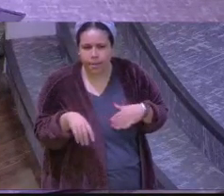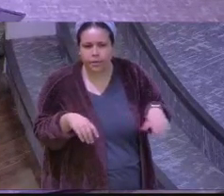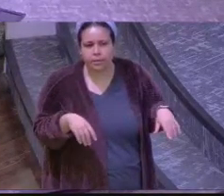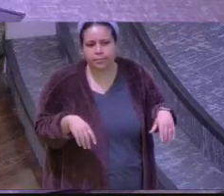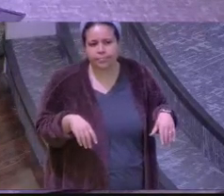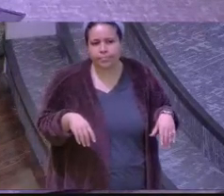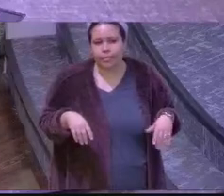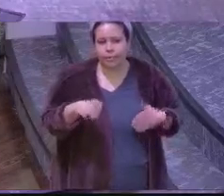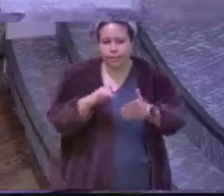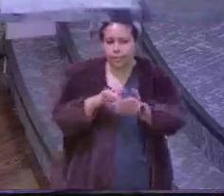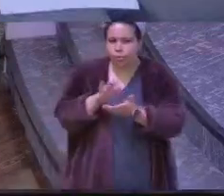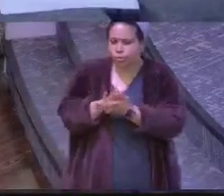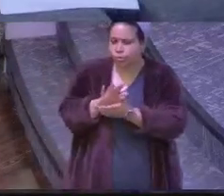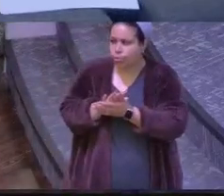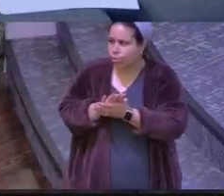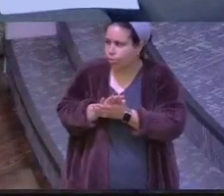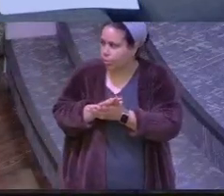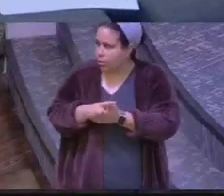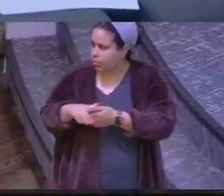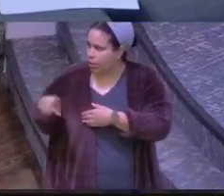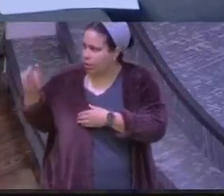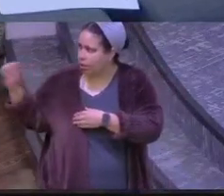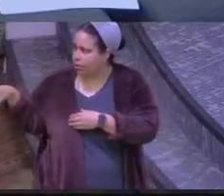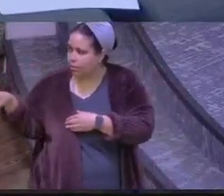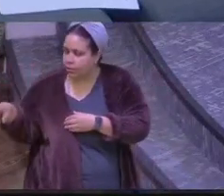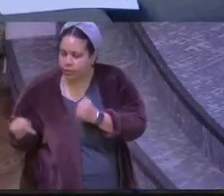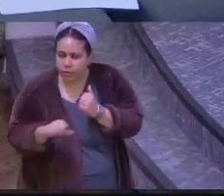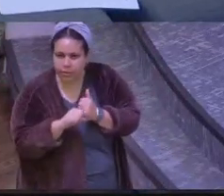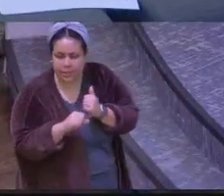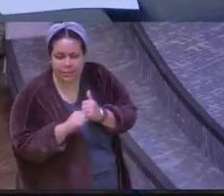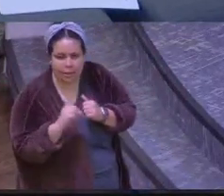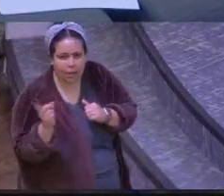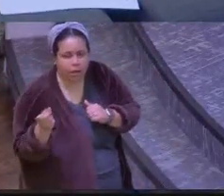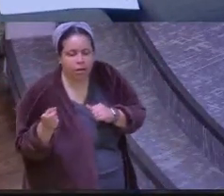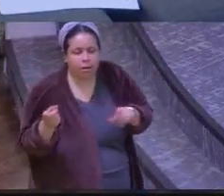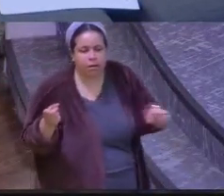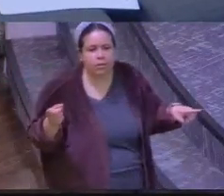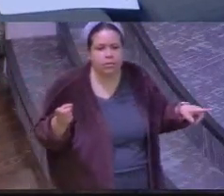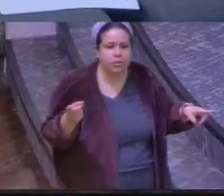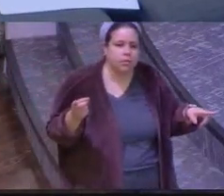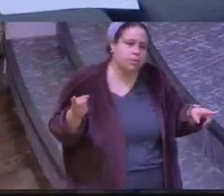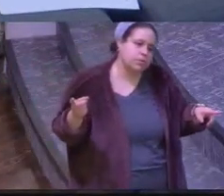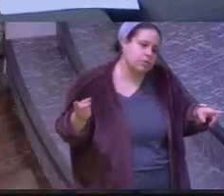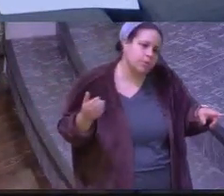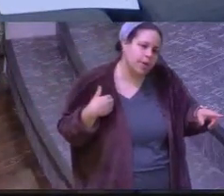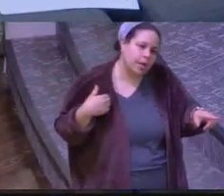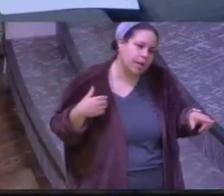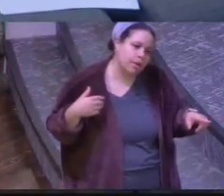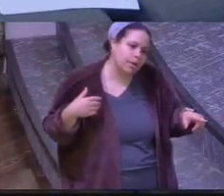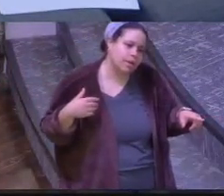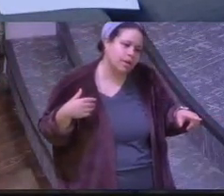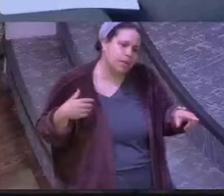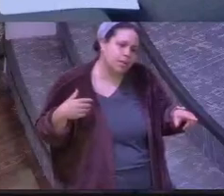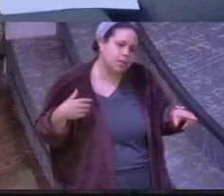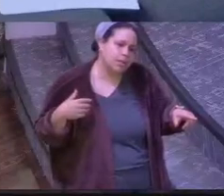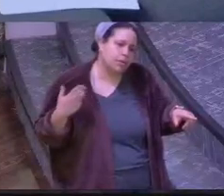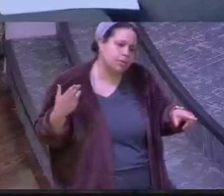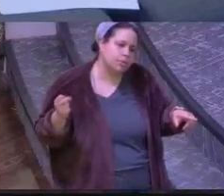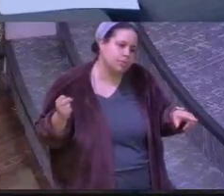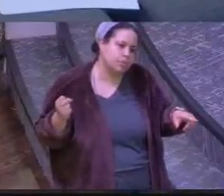school, and I'll maybe look to Dr. Scott for a little assistance on this one, at the middle school we did have them. I don't think at the high, do we have them at the, I don't think we did at the